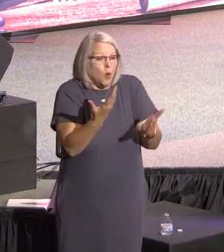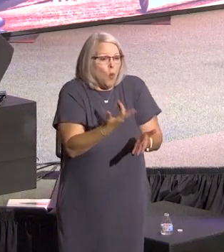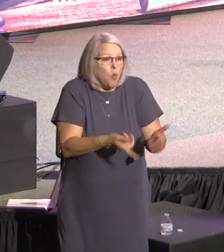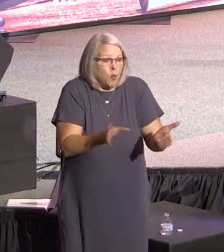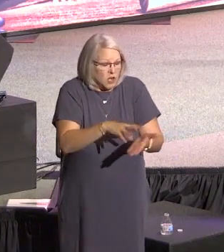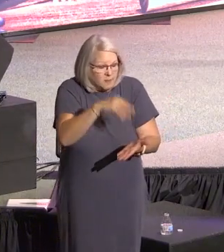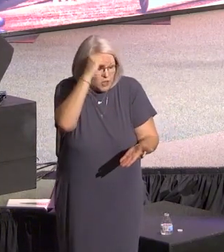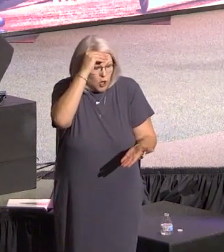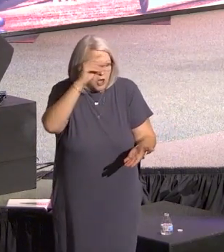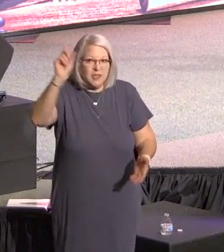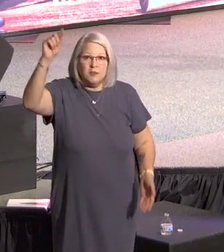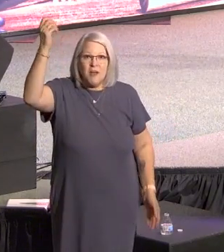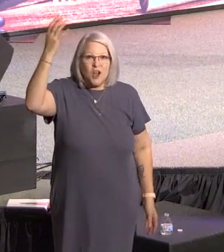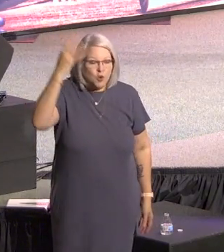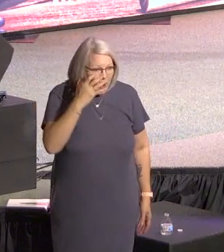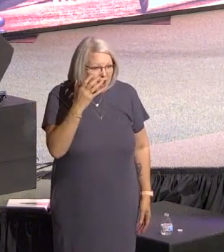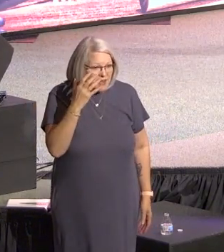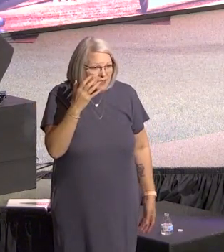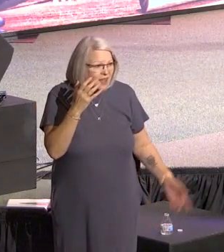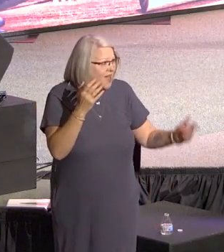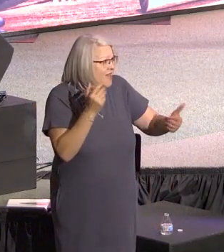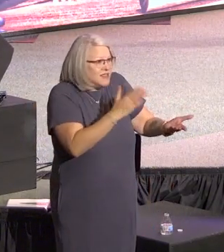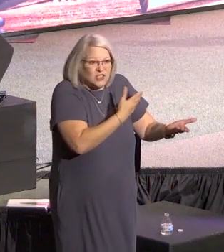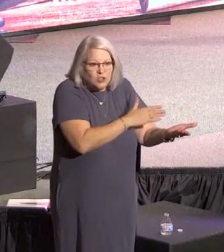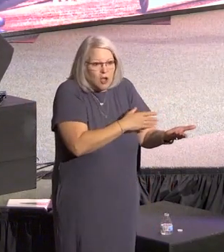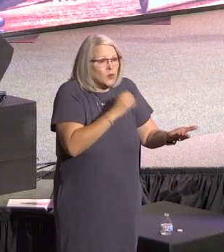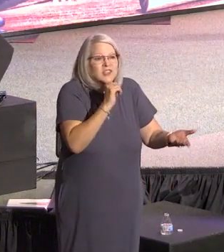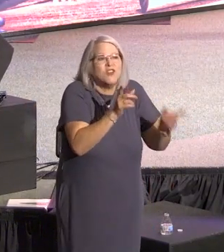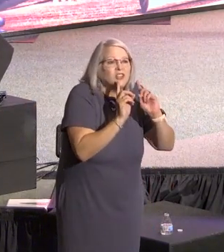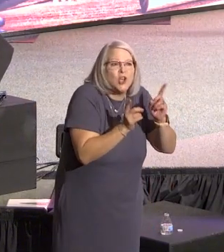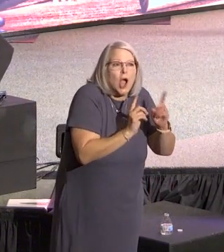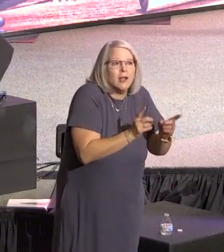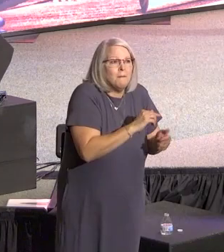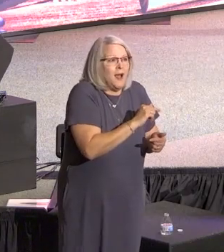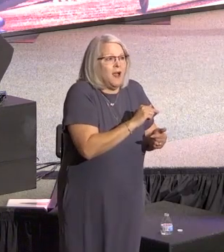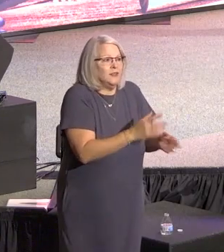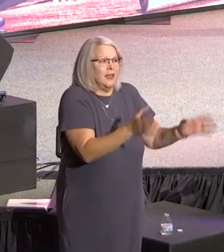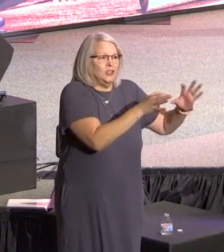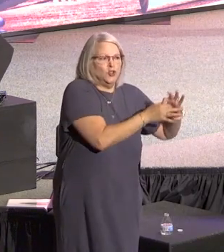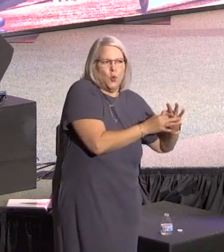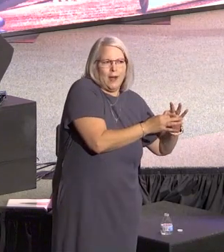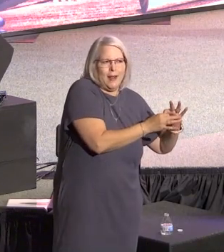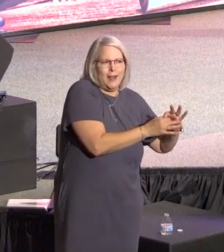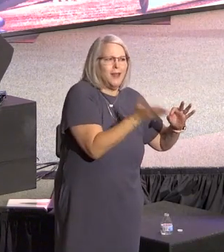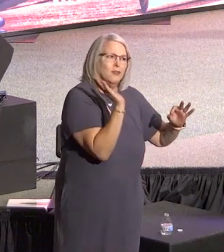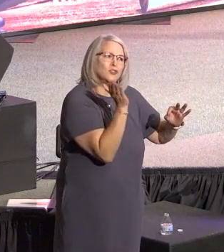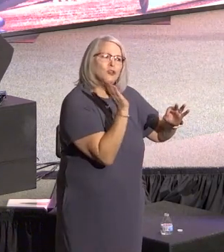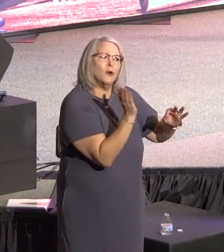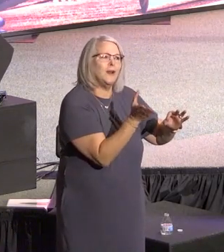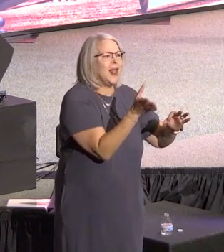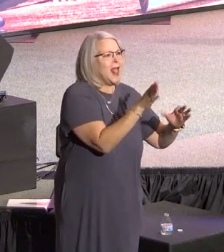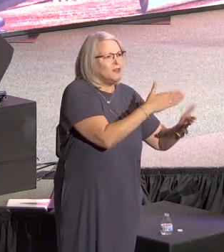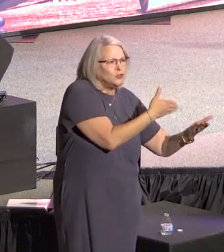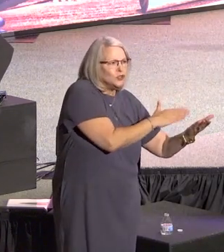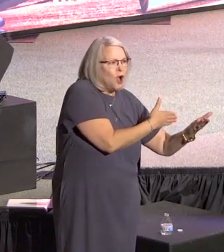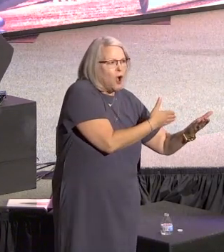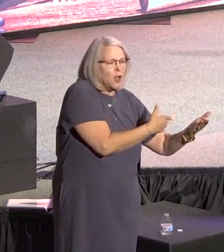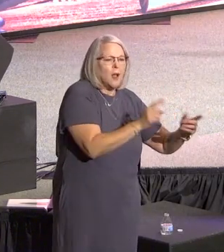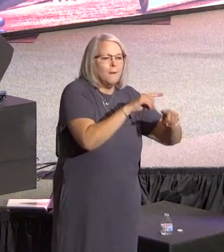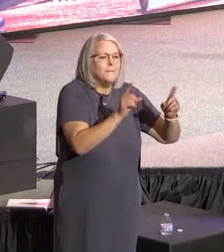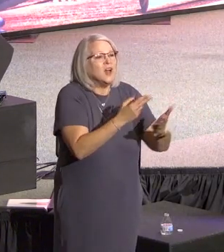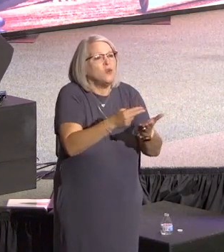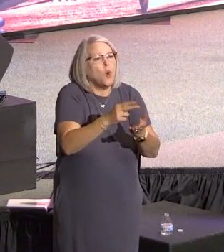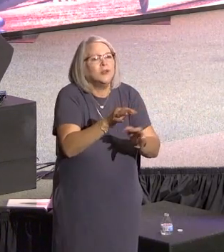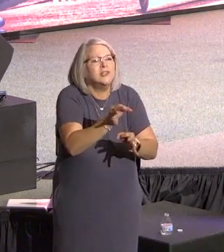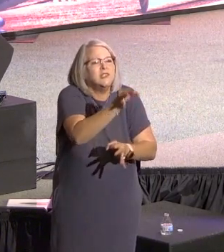incidentally, this message and this song we just sang, we did not talk about this today. All right? But the Holy Spirit